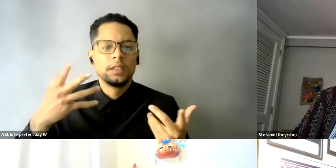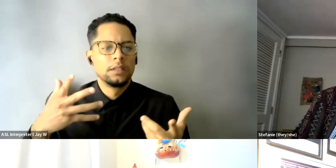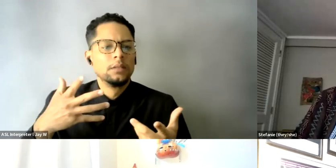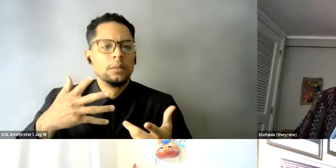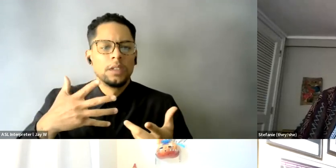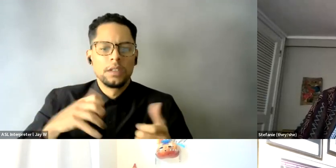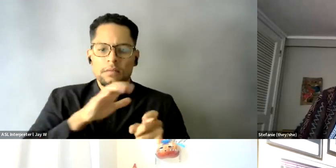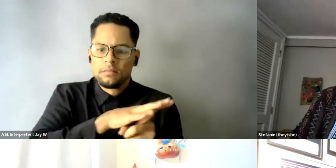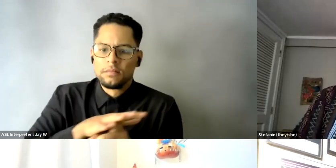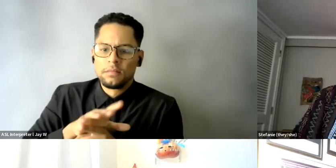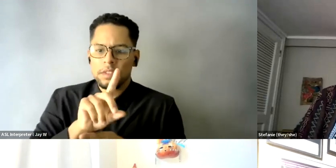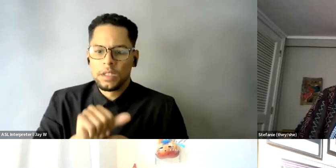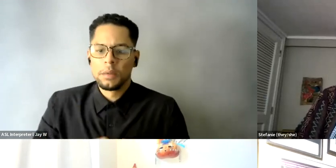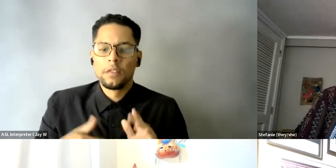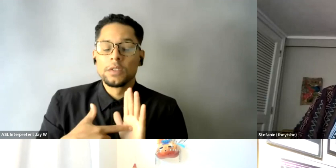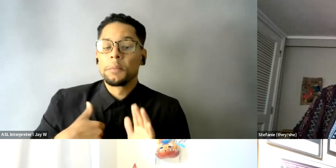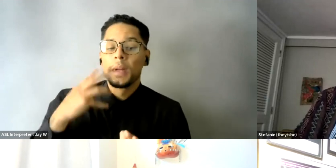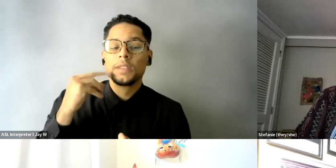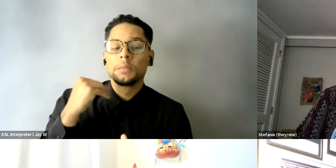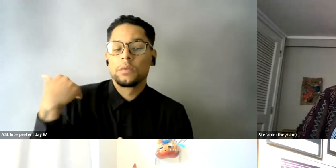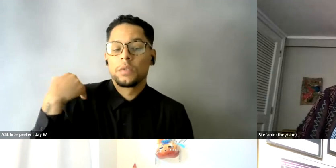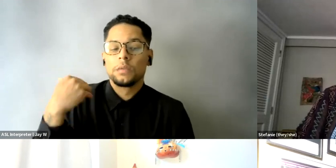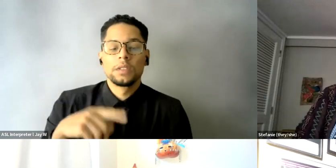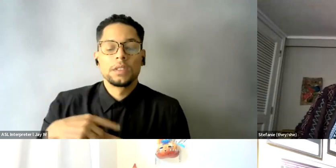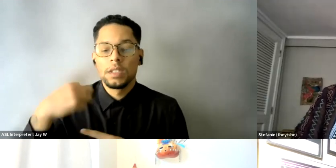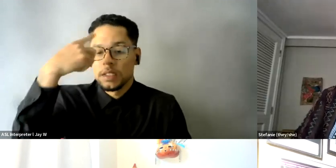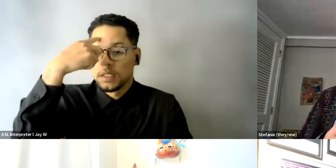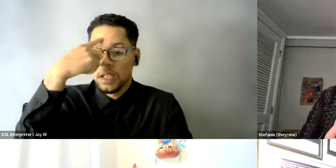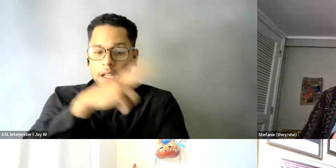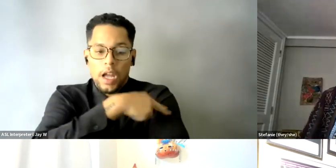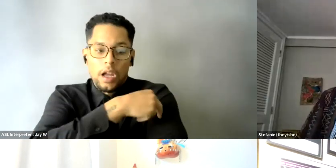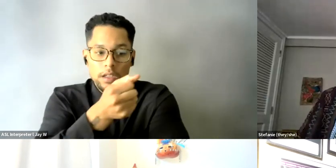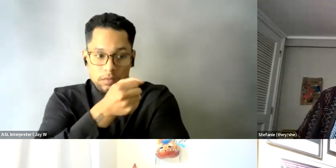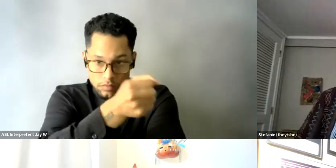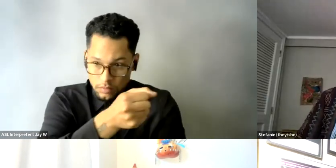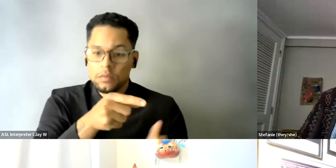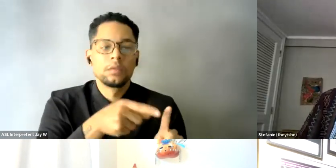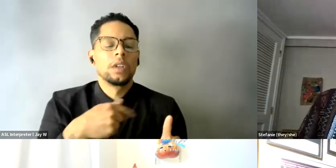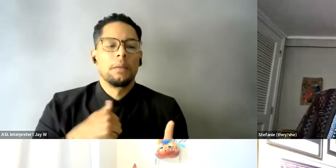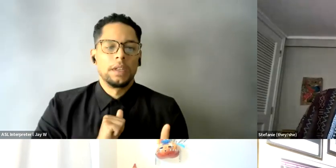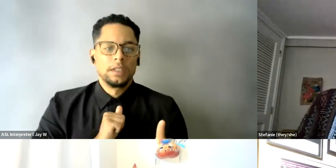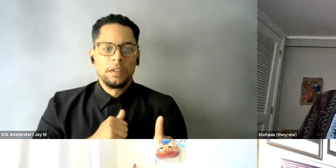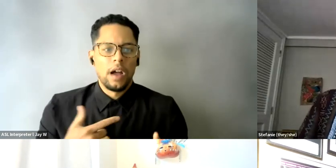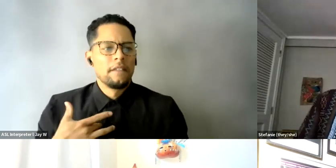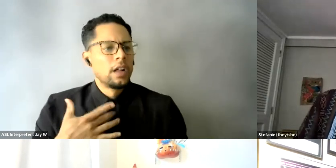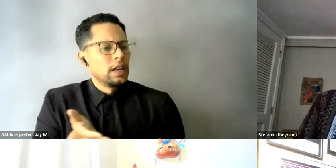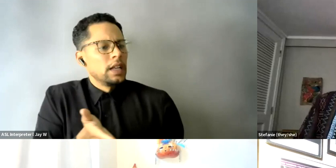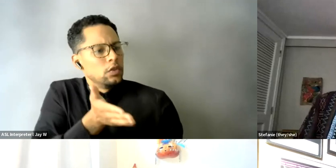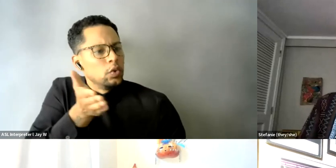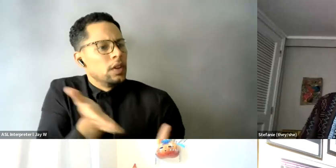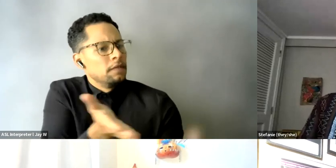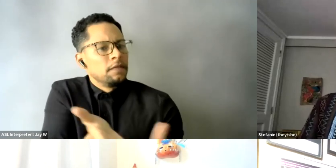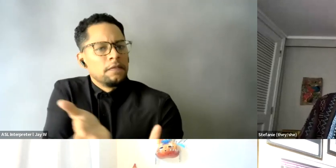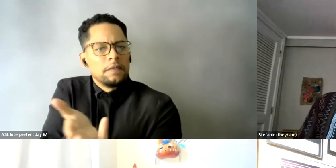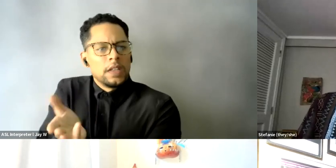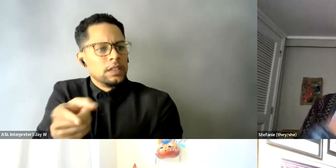in a psychiatric facility. I had this sense of like, I need to convince these people that they made a mistake. I'm